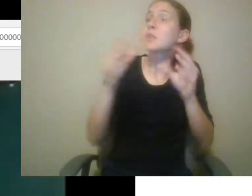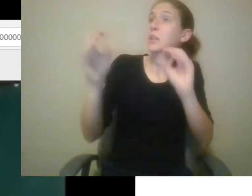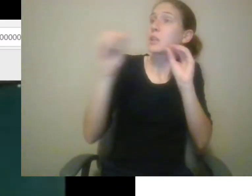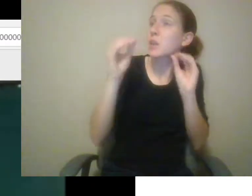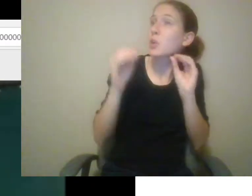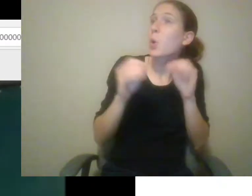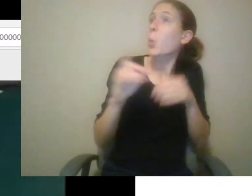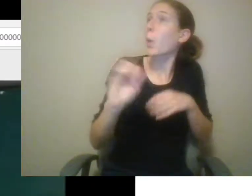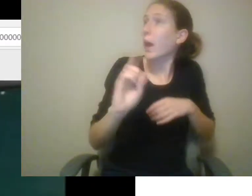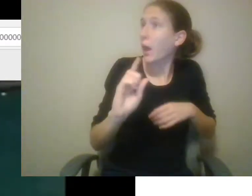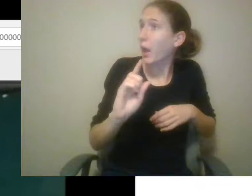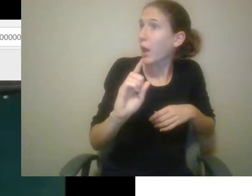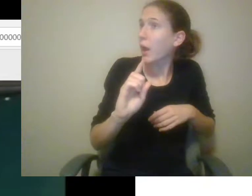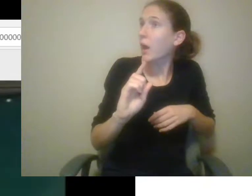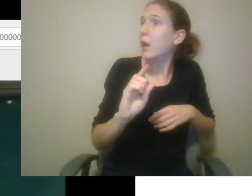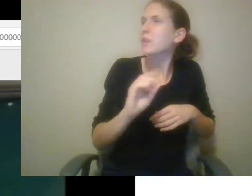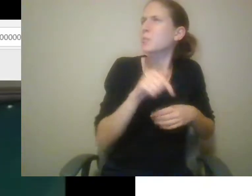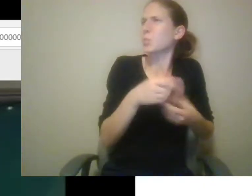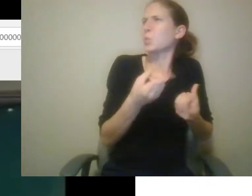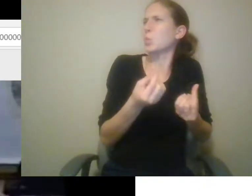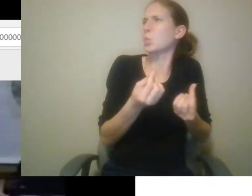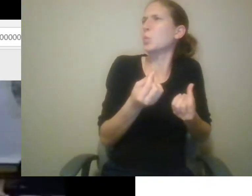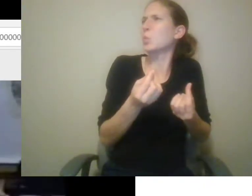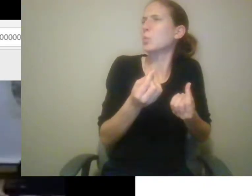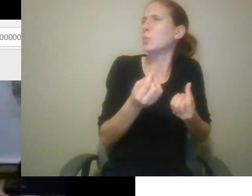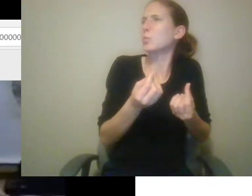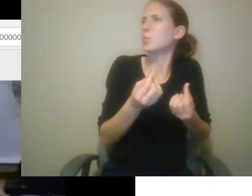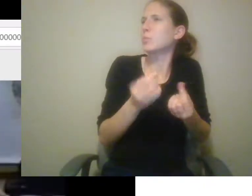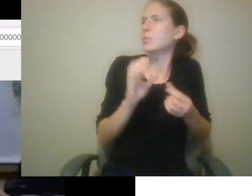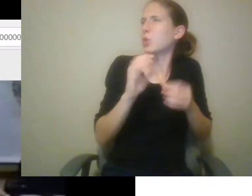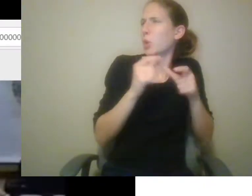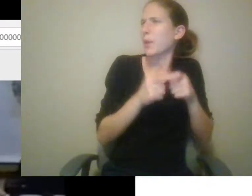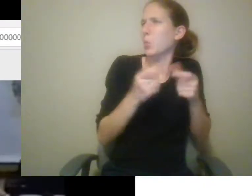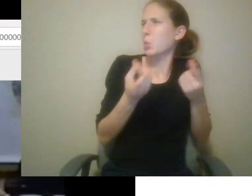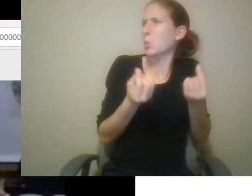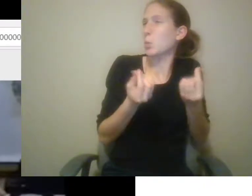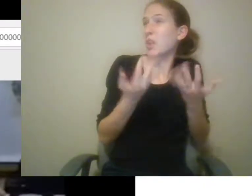right here where we left off then, which is the next thing, is the raw materials.